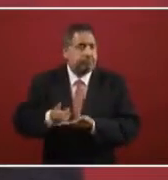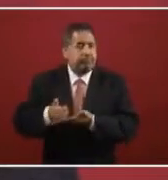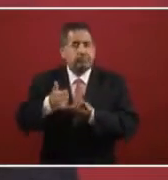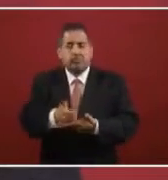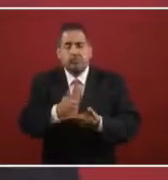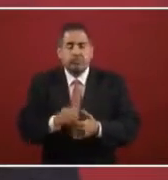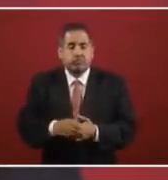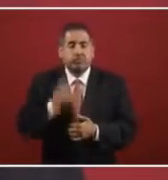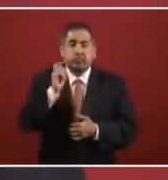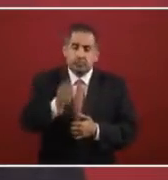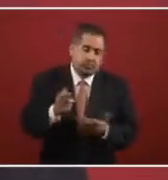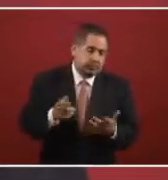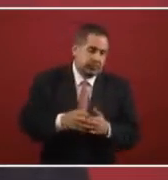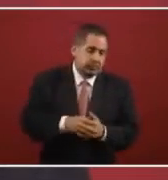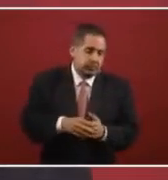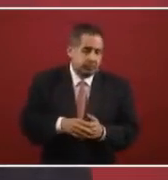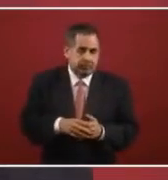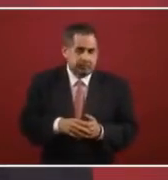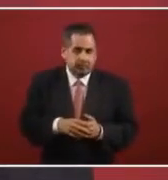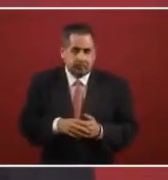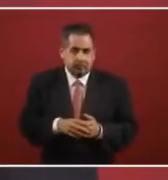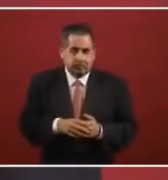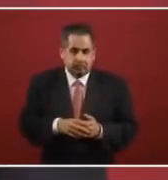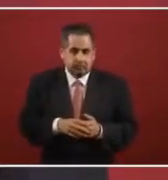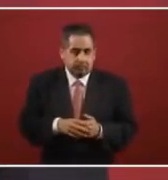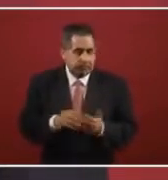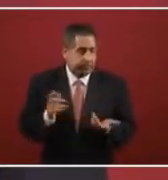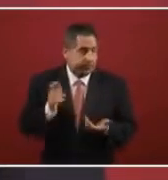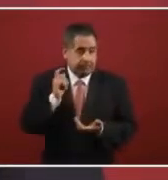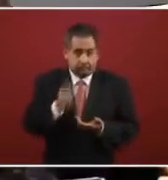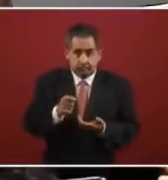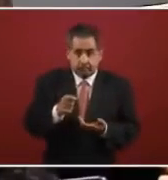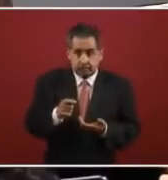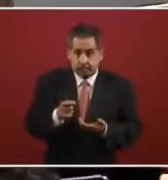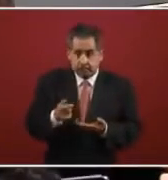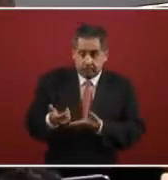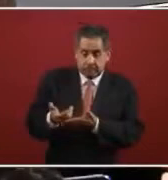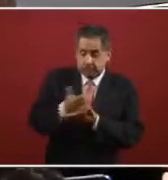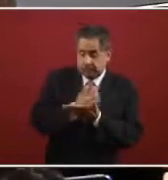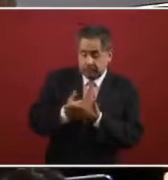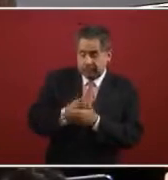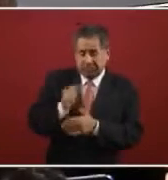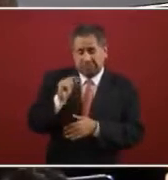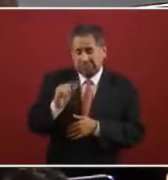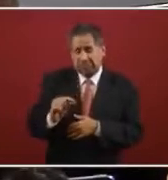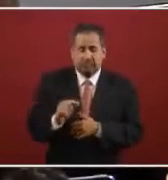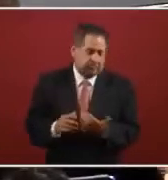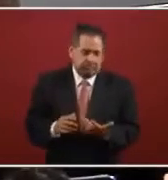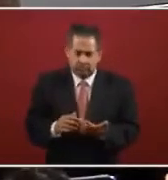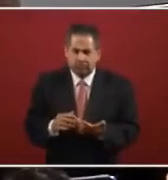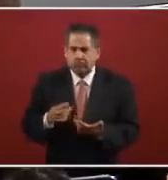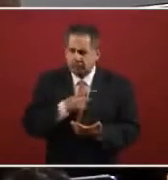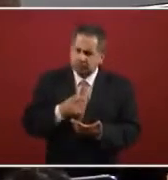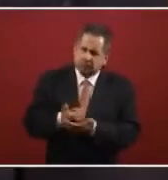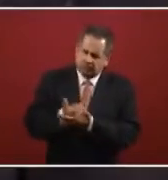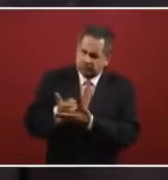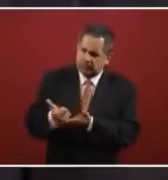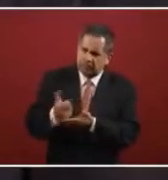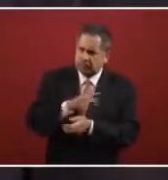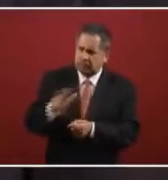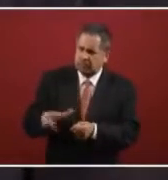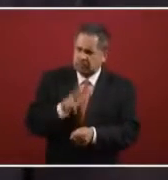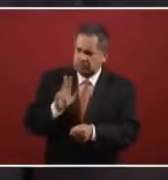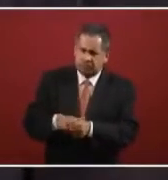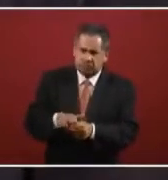all No have quiere to help. decir That doesn't mean que no tengan ni siquiera para lo más that they don't indispensable. have at least for the